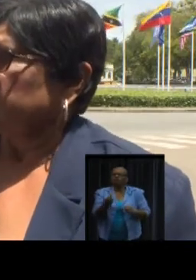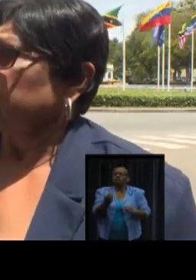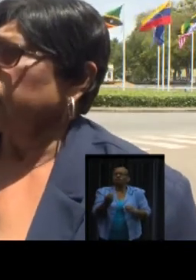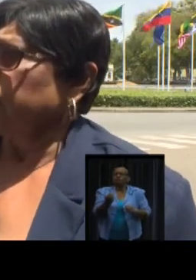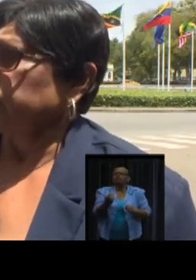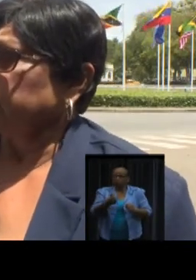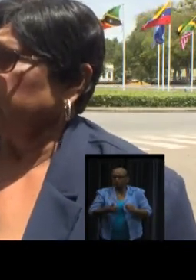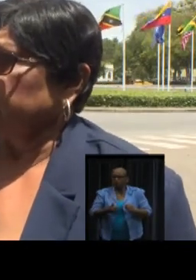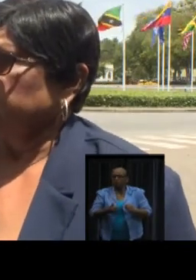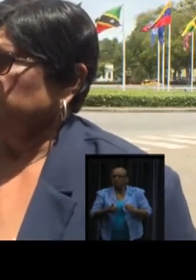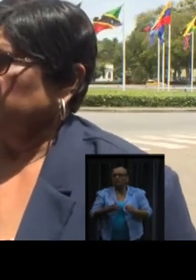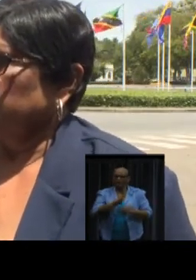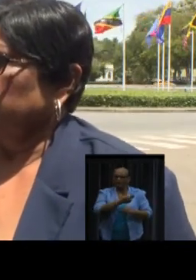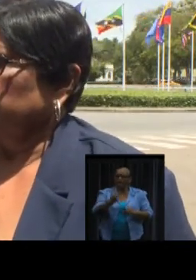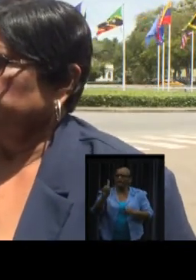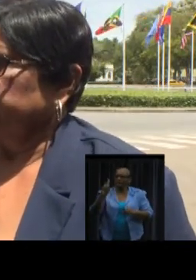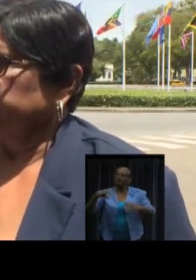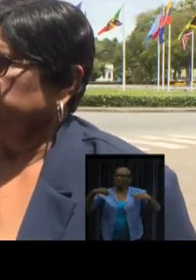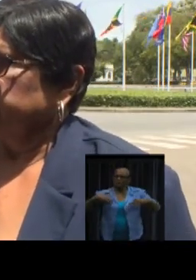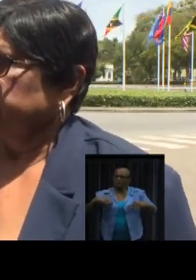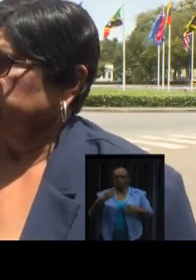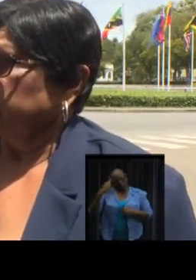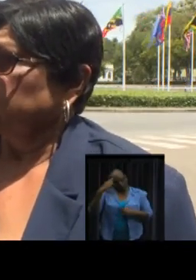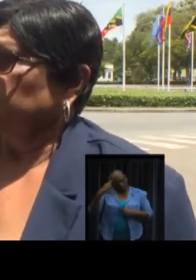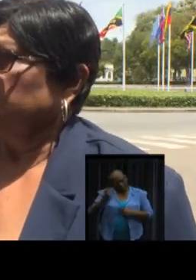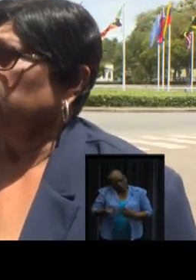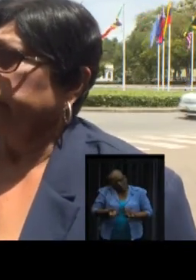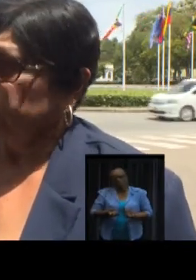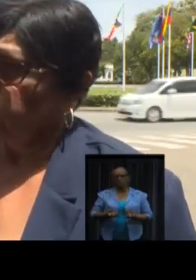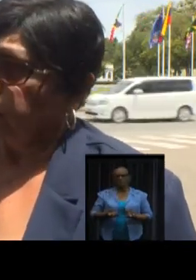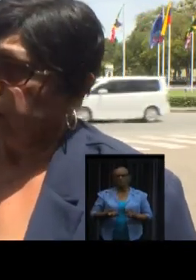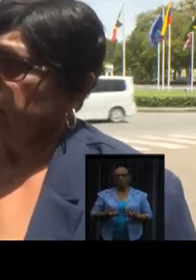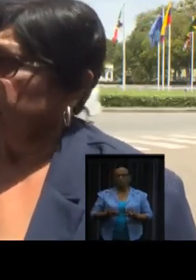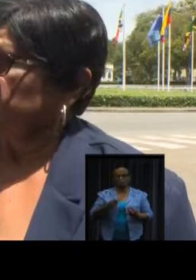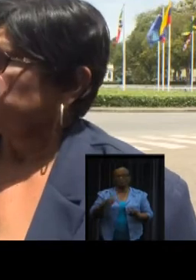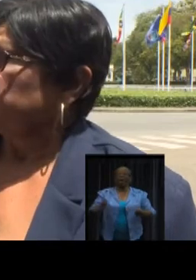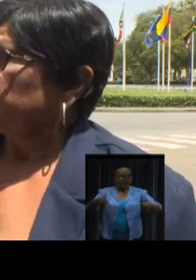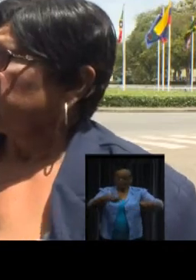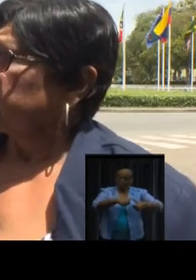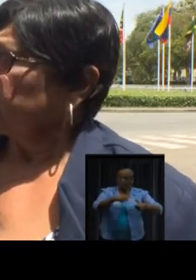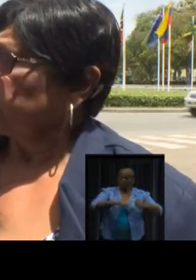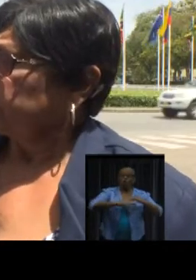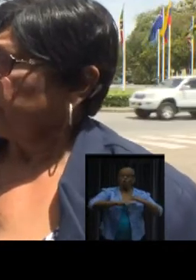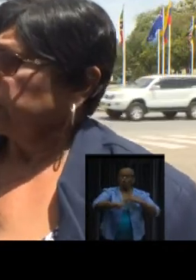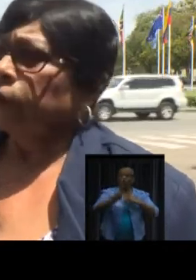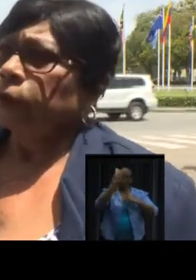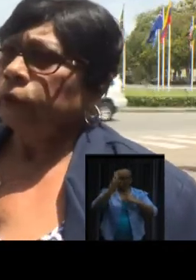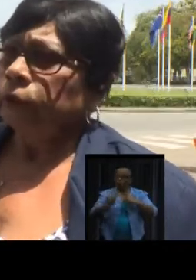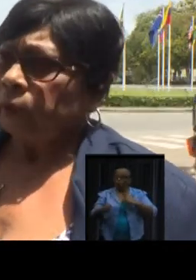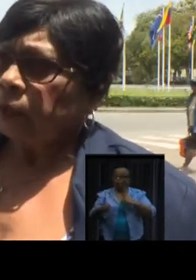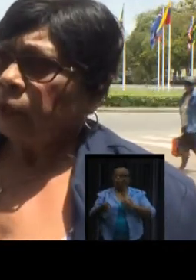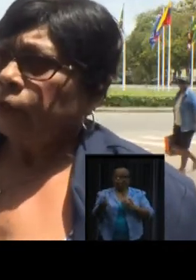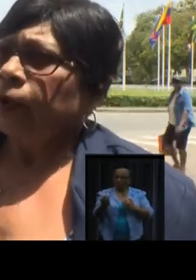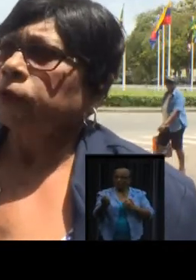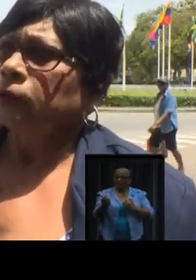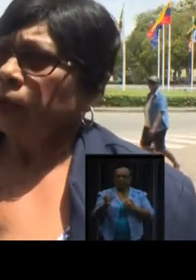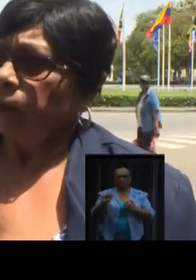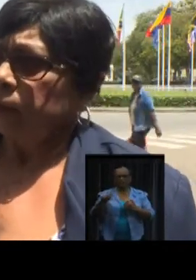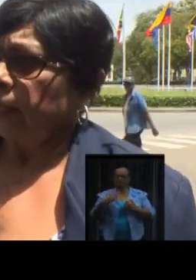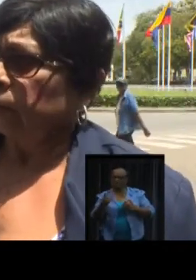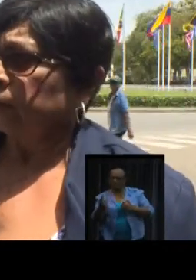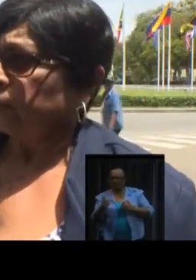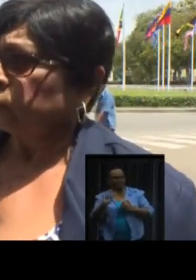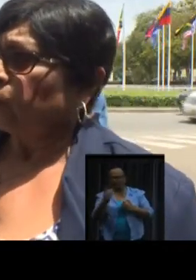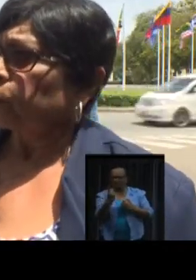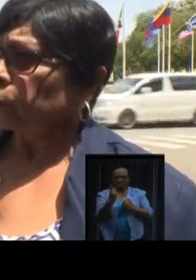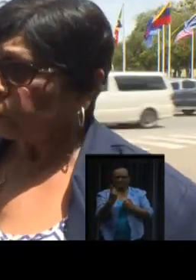with acceptable rates, and the Council of Ministers still have to debate the issue. According to Samsudin,